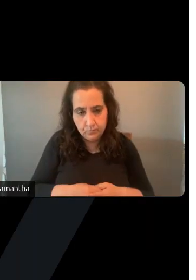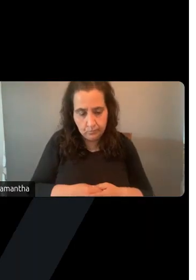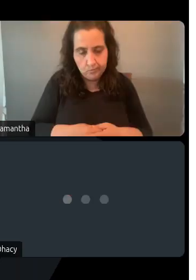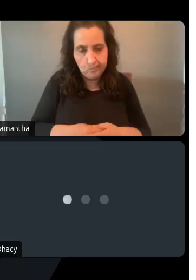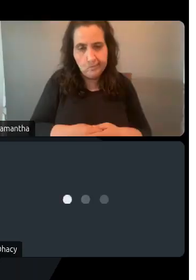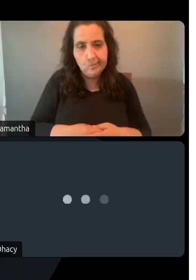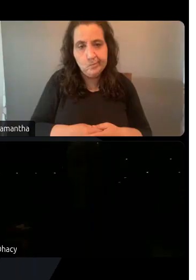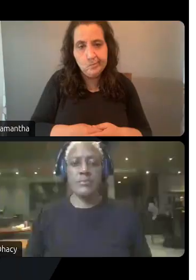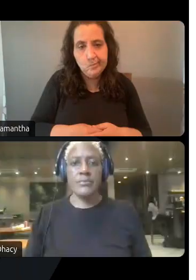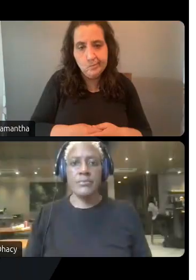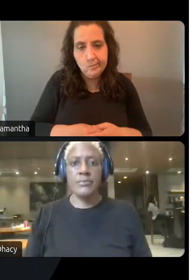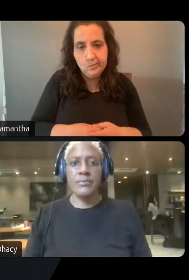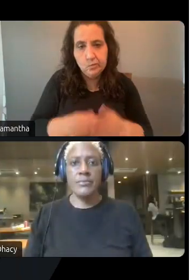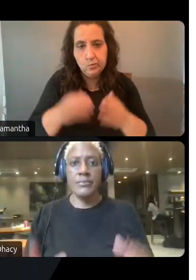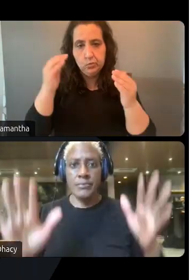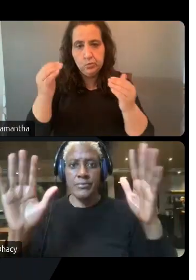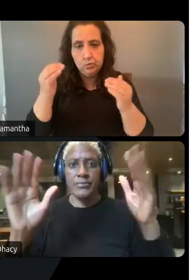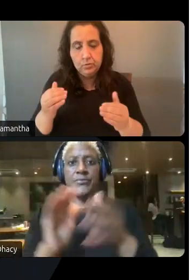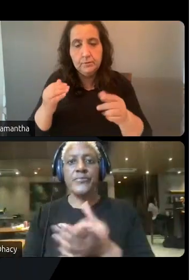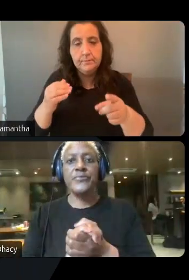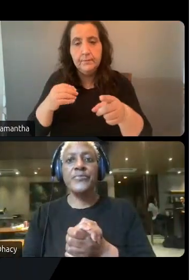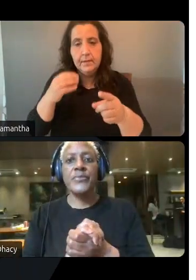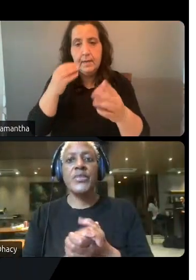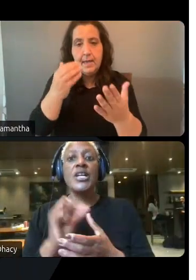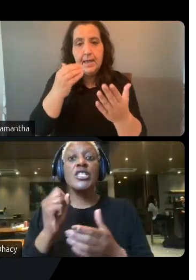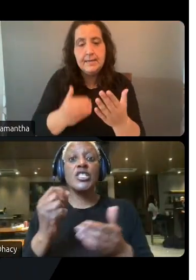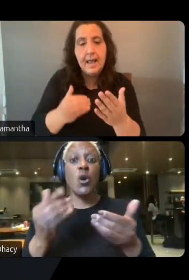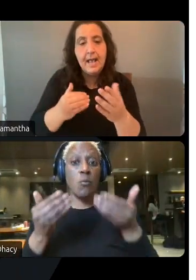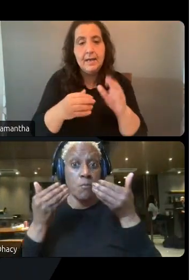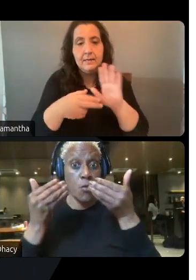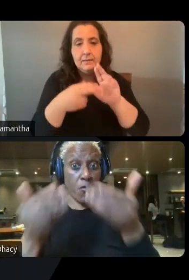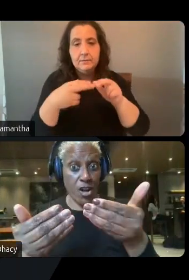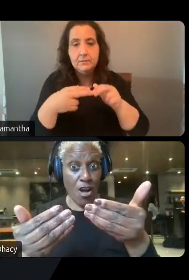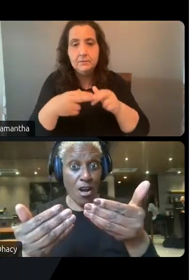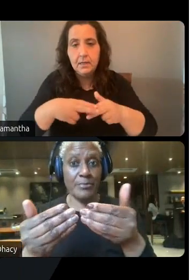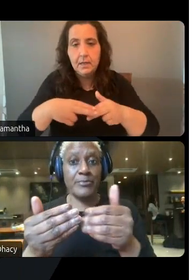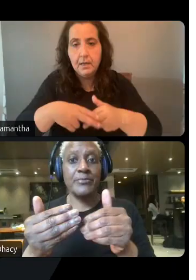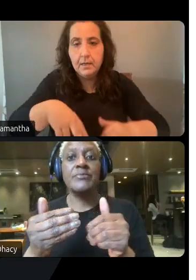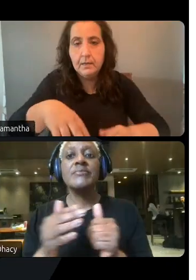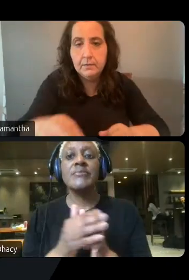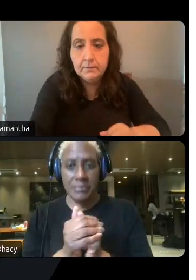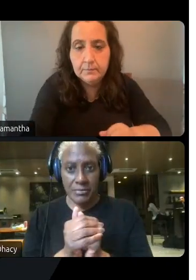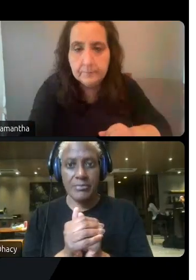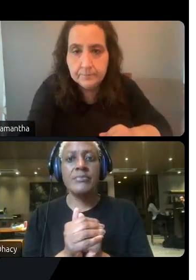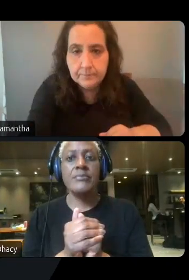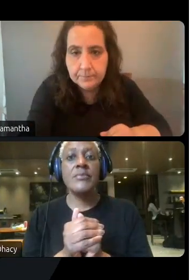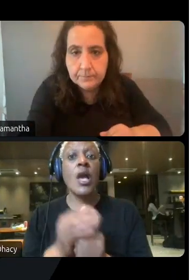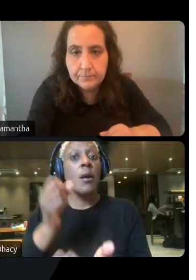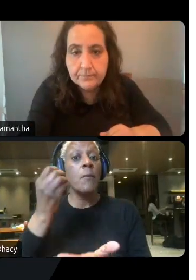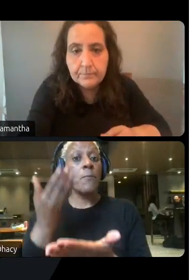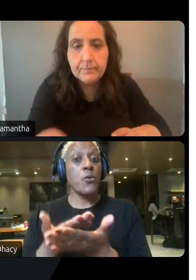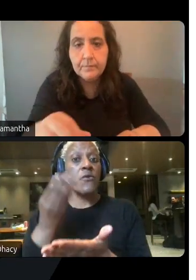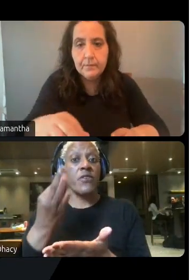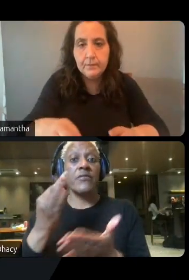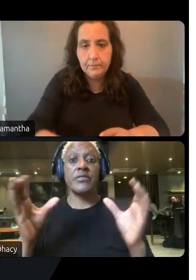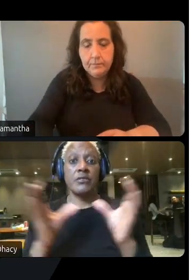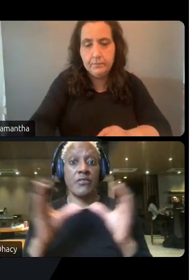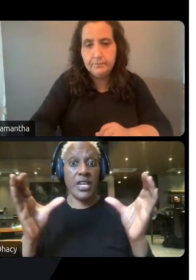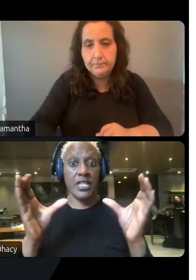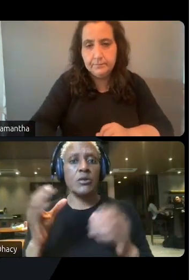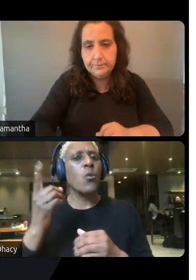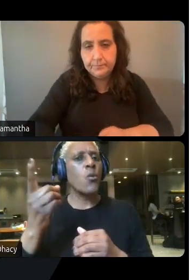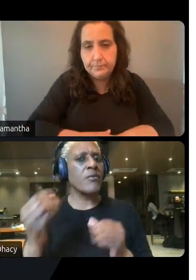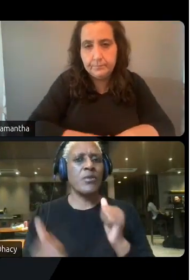Okay, moving on. The next slide, proof of certification. One of the most common reasons why